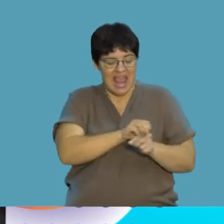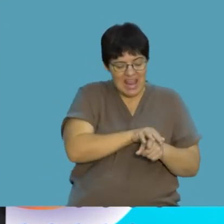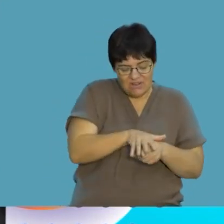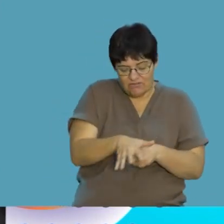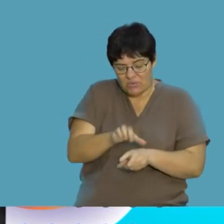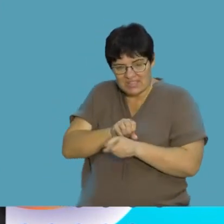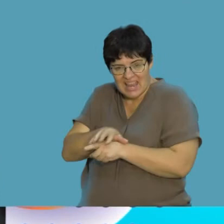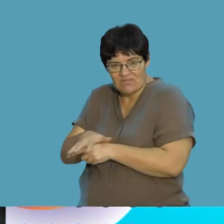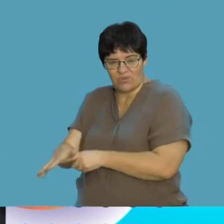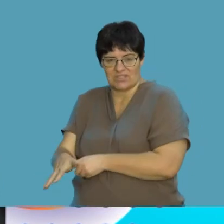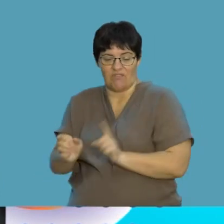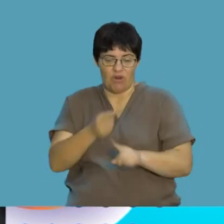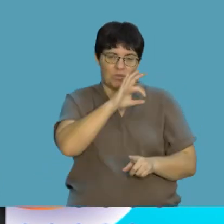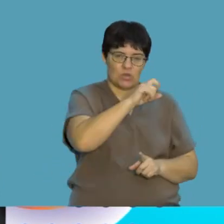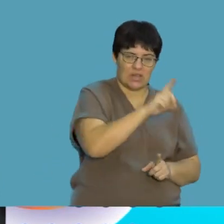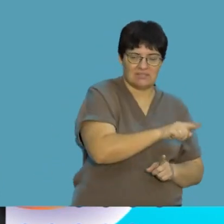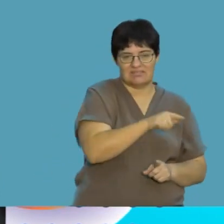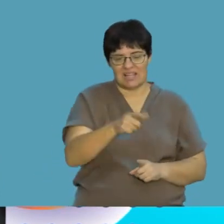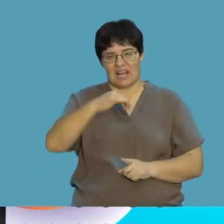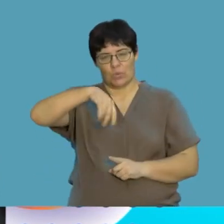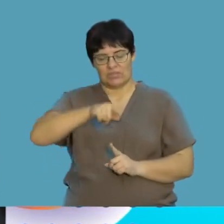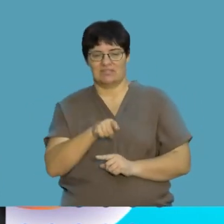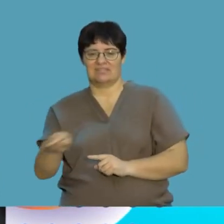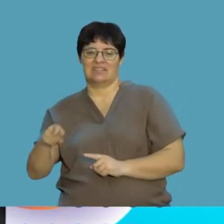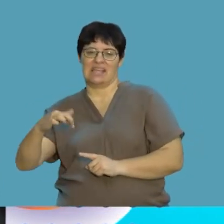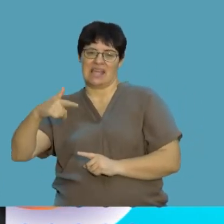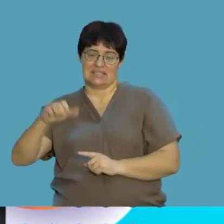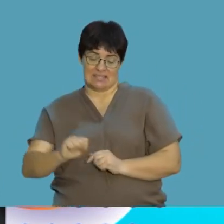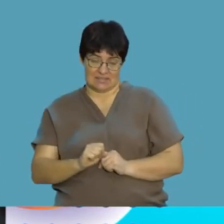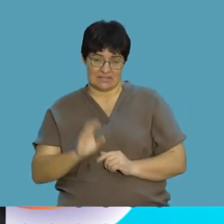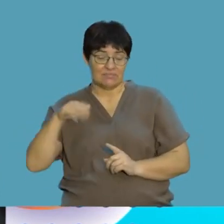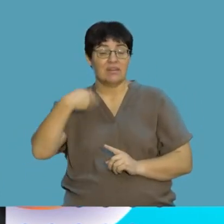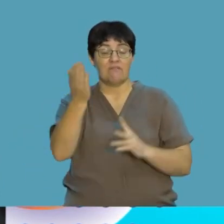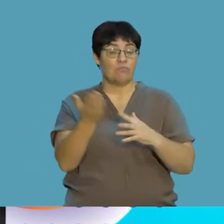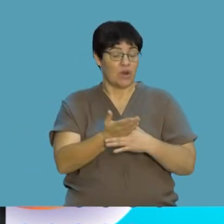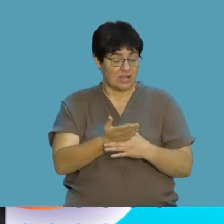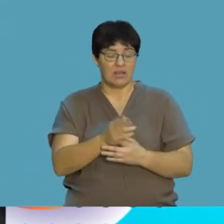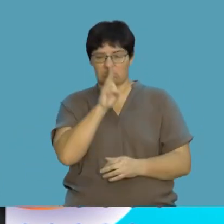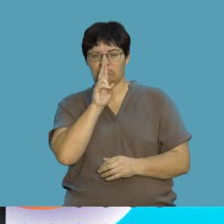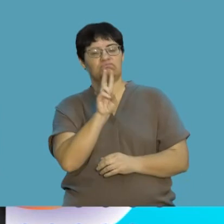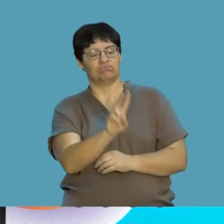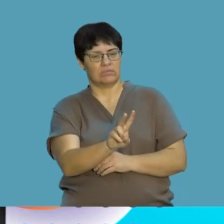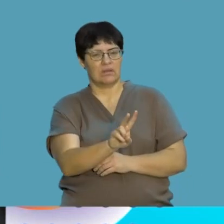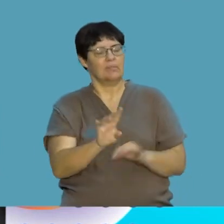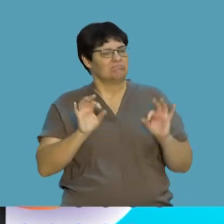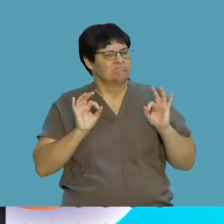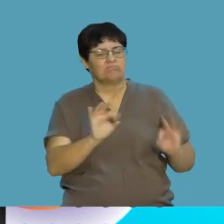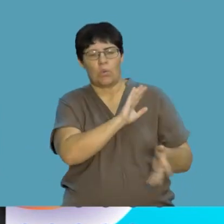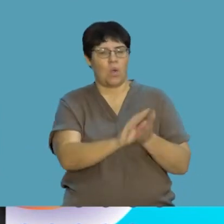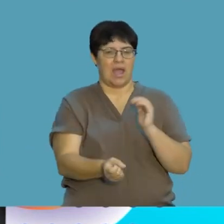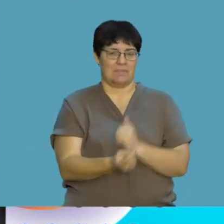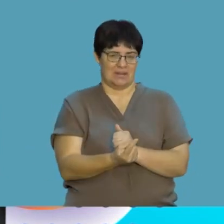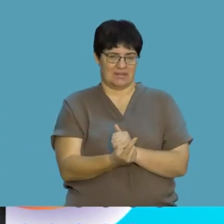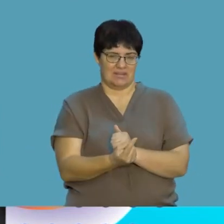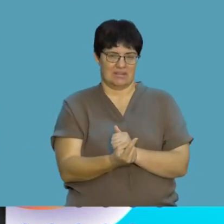which the substance actually exists. That's very, very important. So in the next segment, we'll try and look at exactly what happens in terms